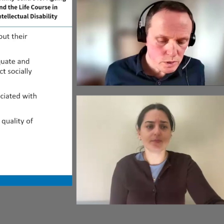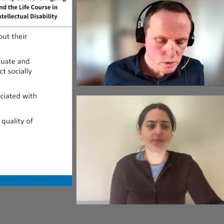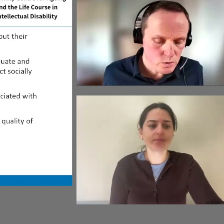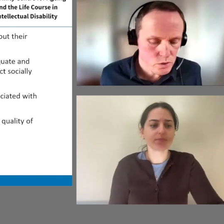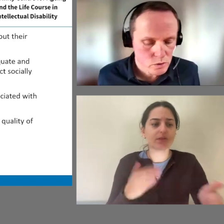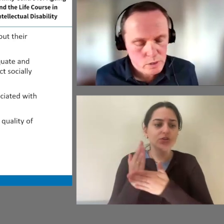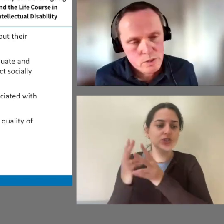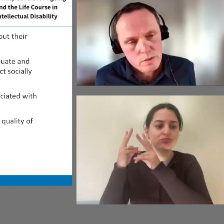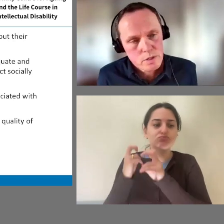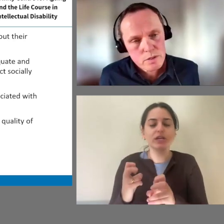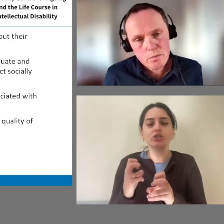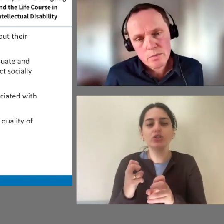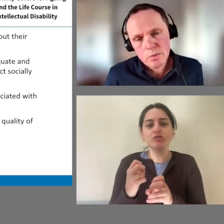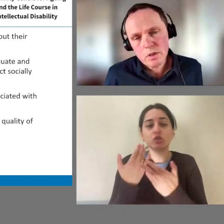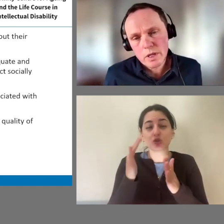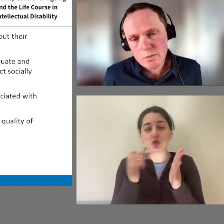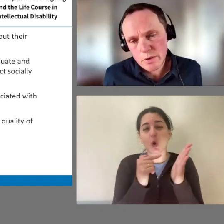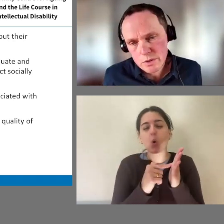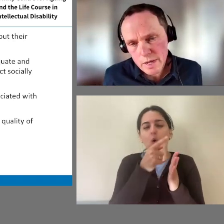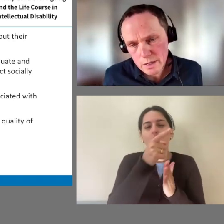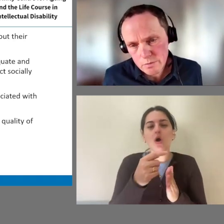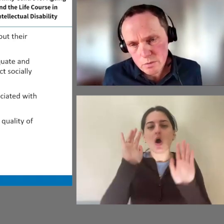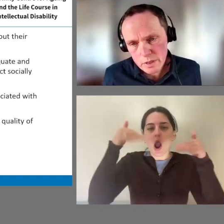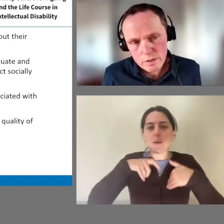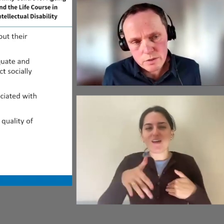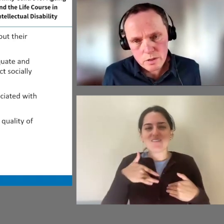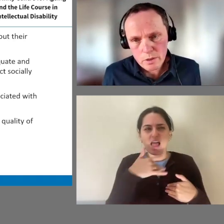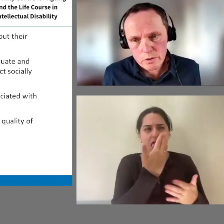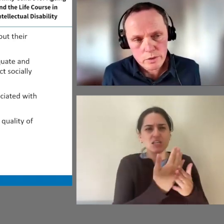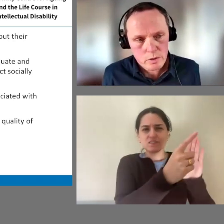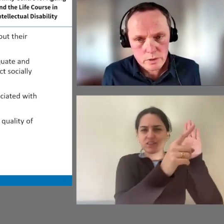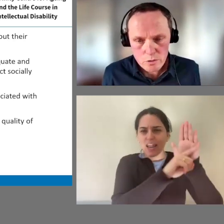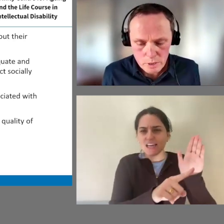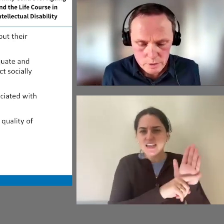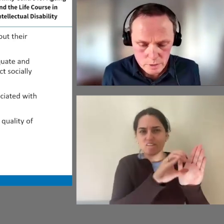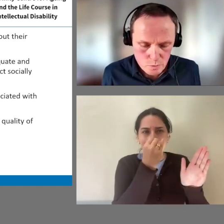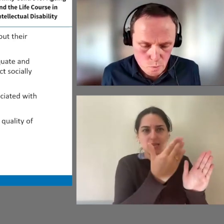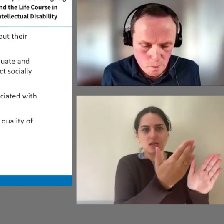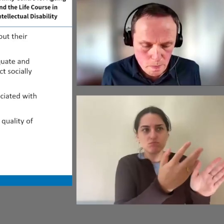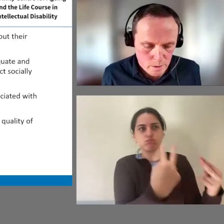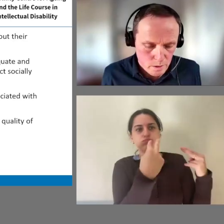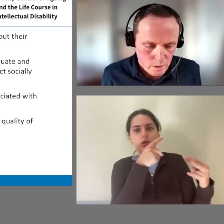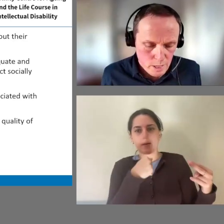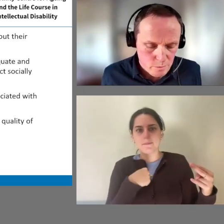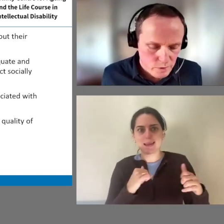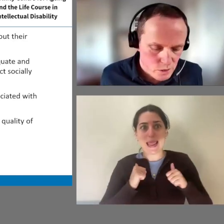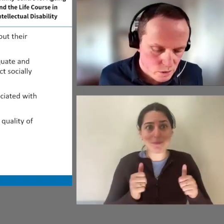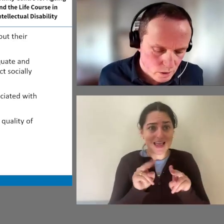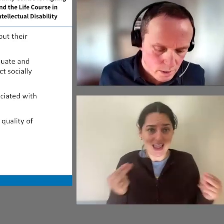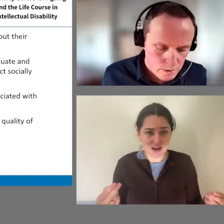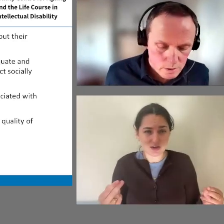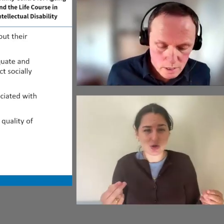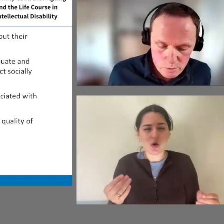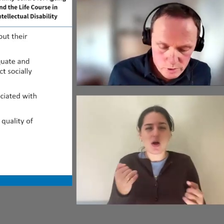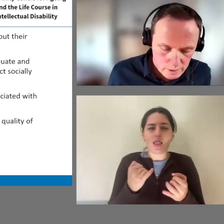Some studies also showed that autistic people experience negative opinions about their abilities.